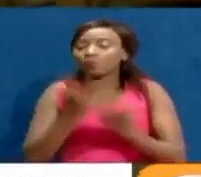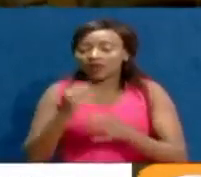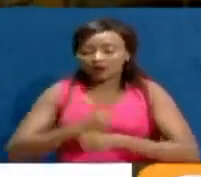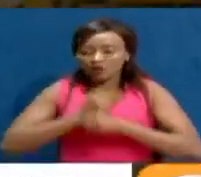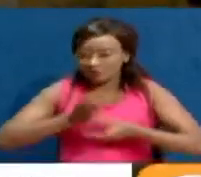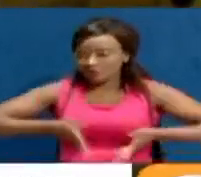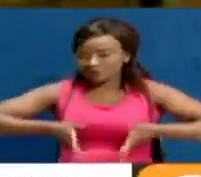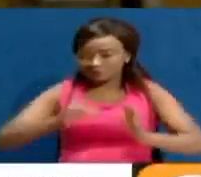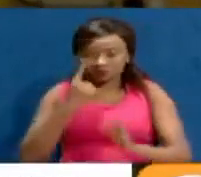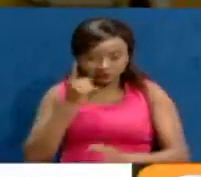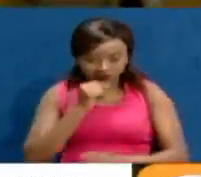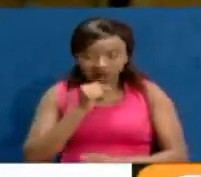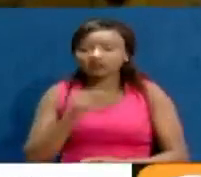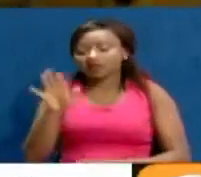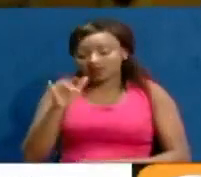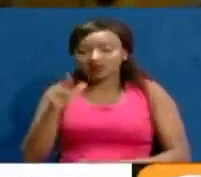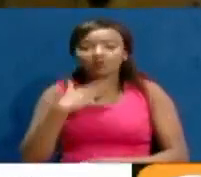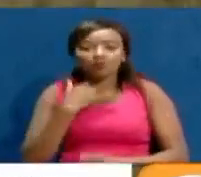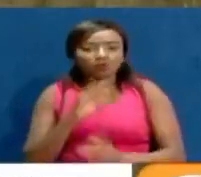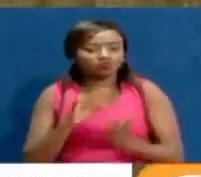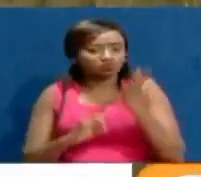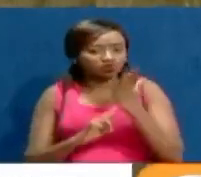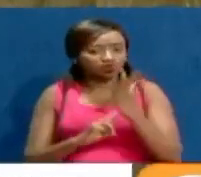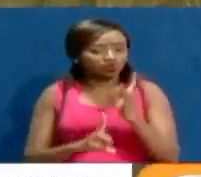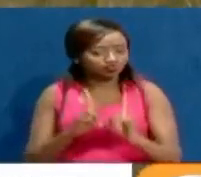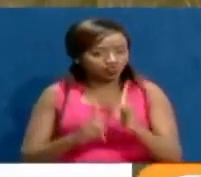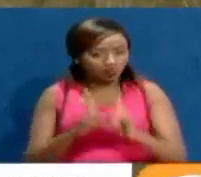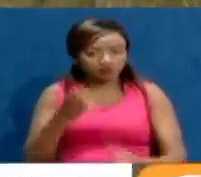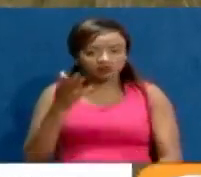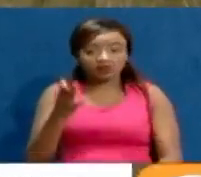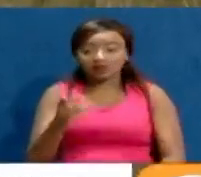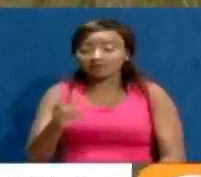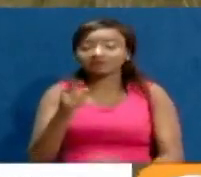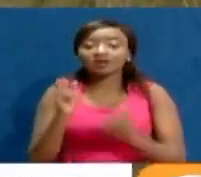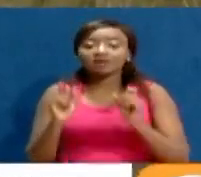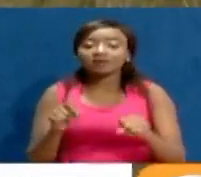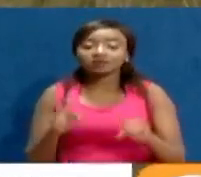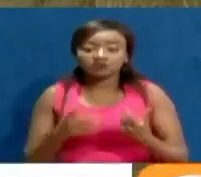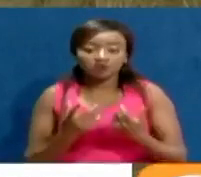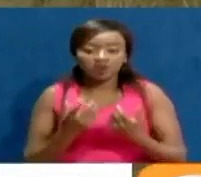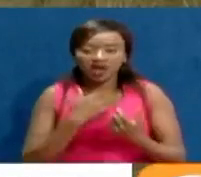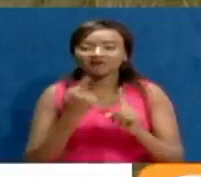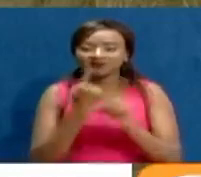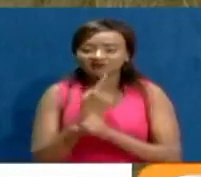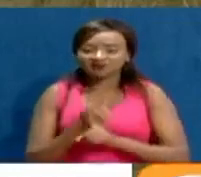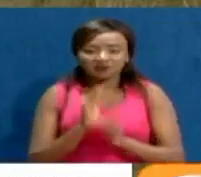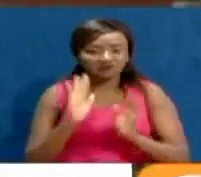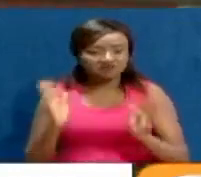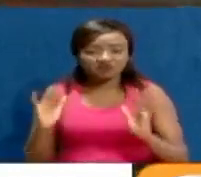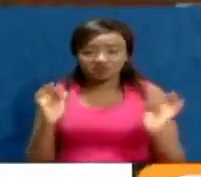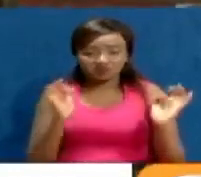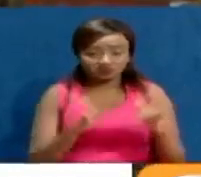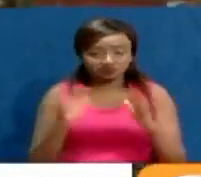into an ultra-modern sports complex. The 19-acre sports grounds will cater for major sports and